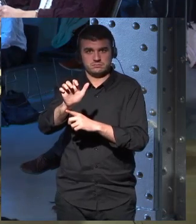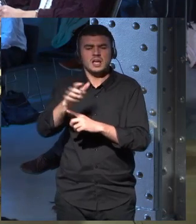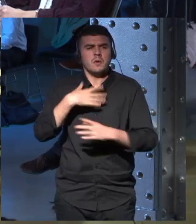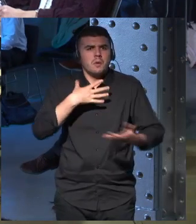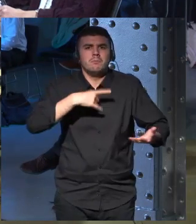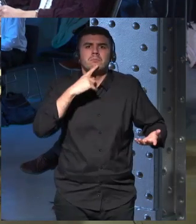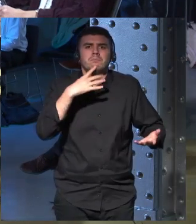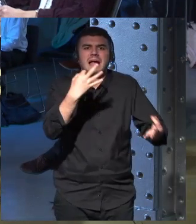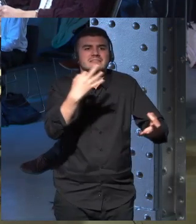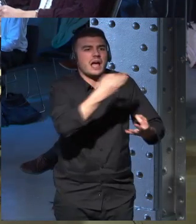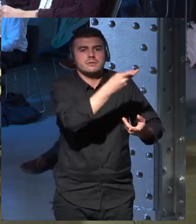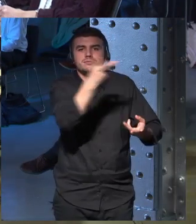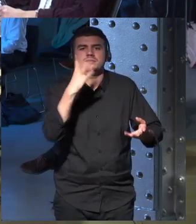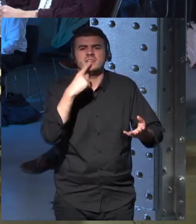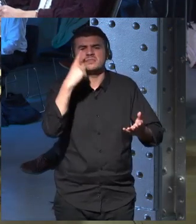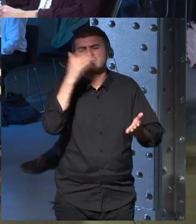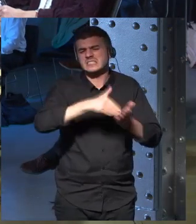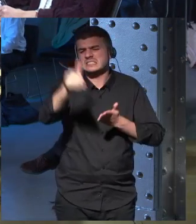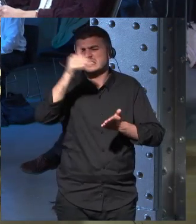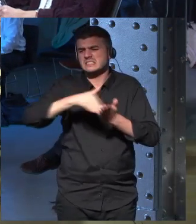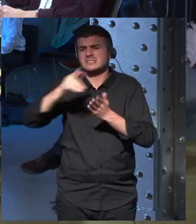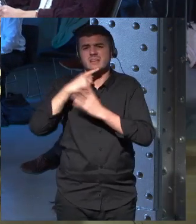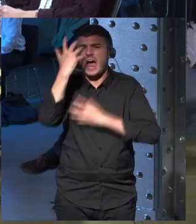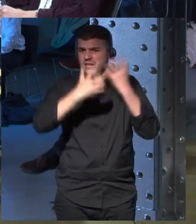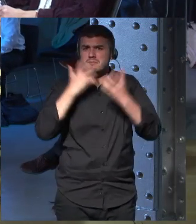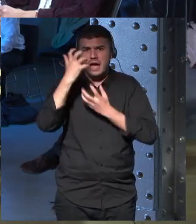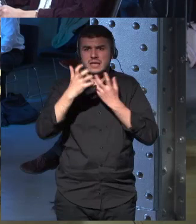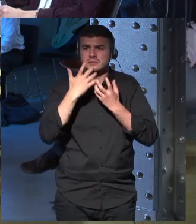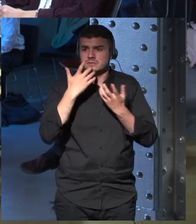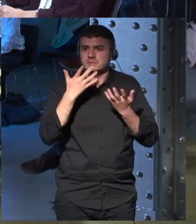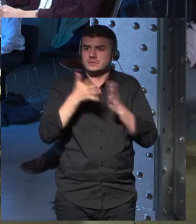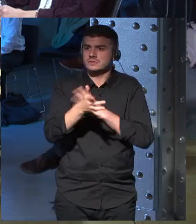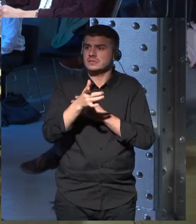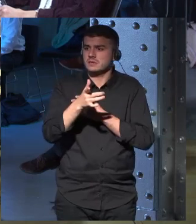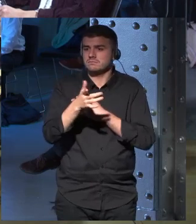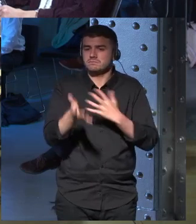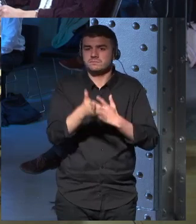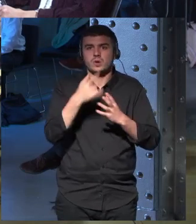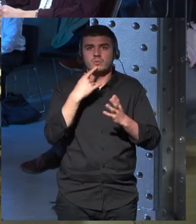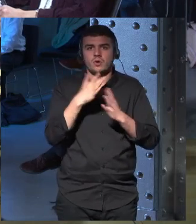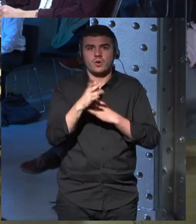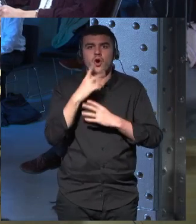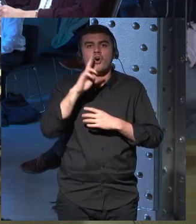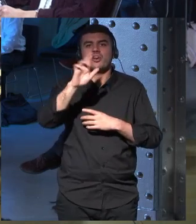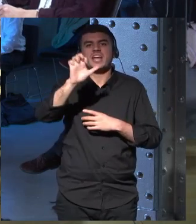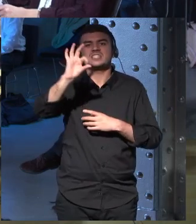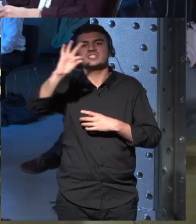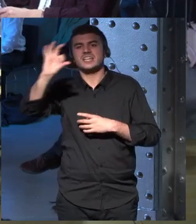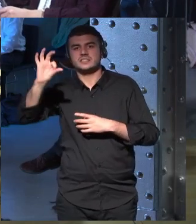in the world, to take just the case of cattle, if we suddenly stopped killing them for